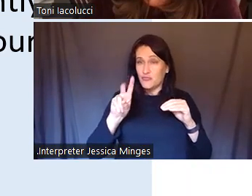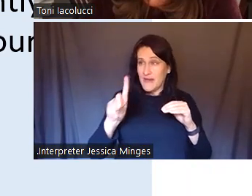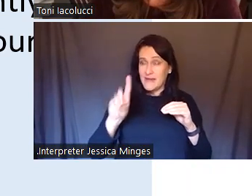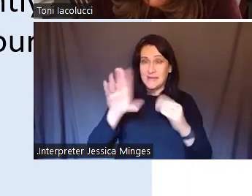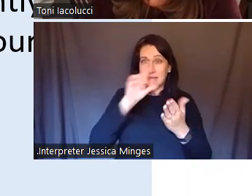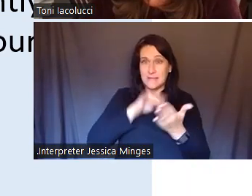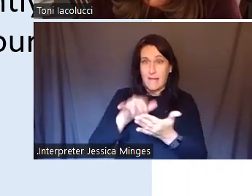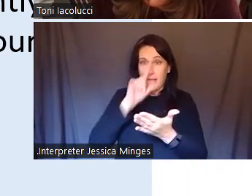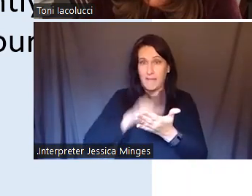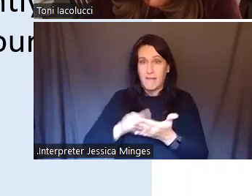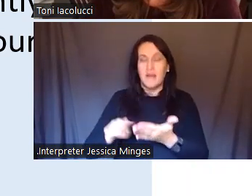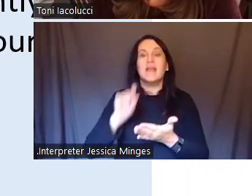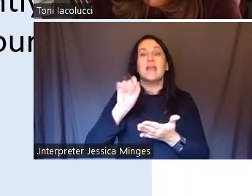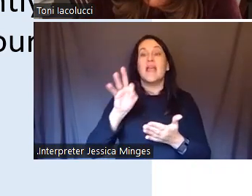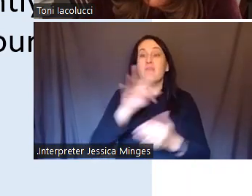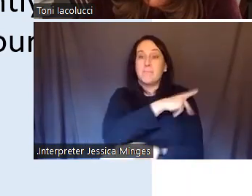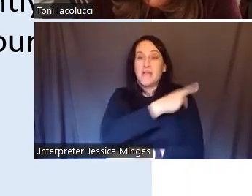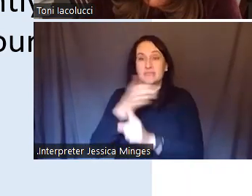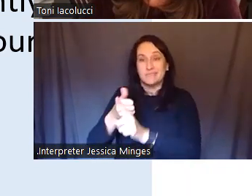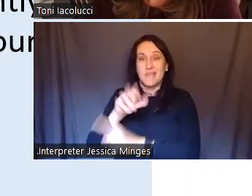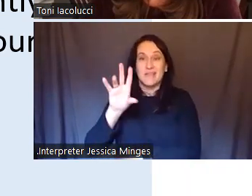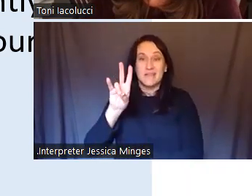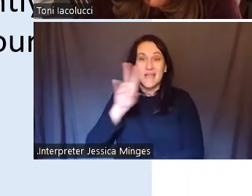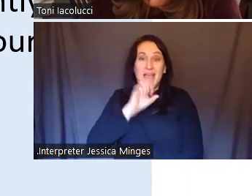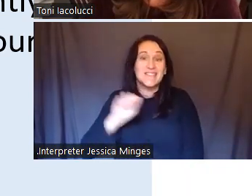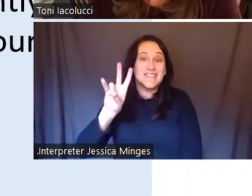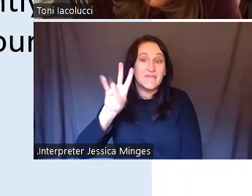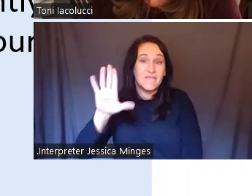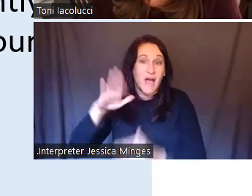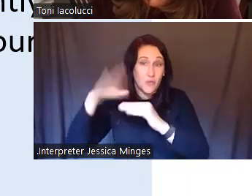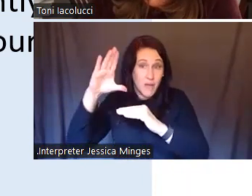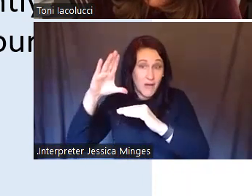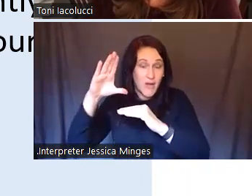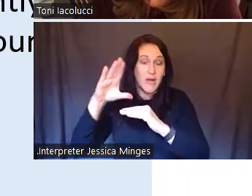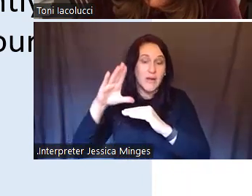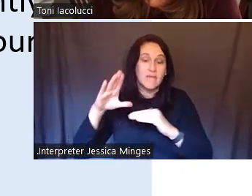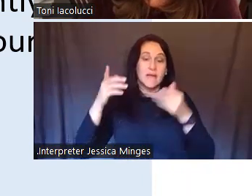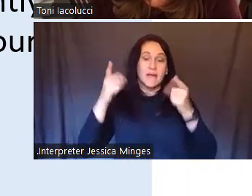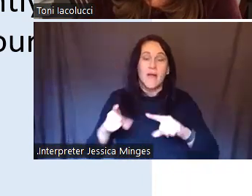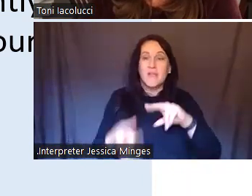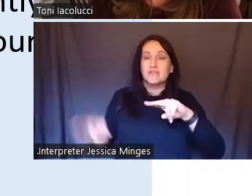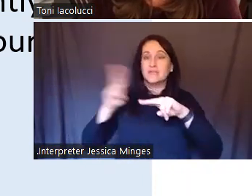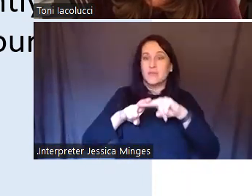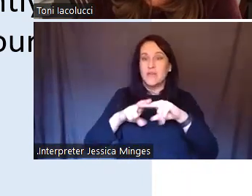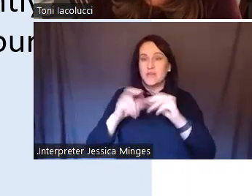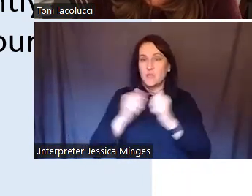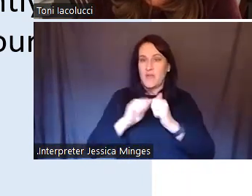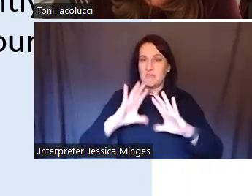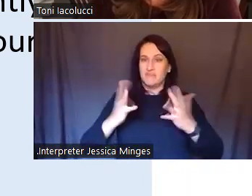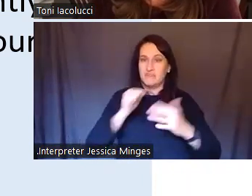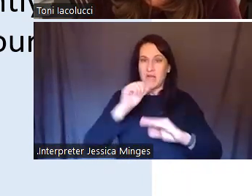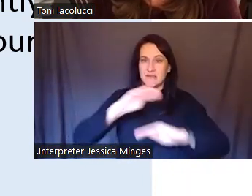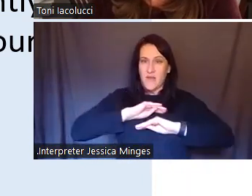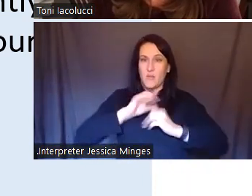for patients who are 75 years old and older, there is an increase in dissatisfaction with